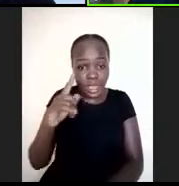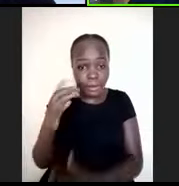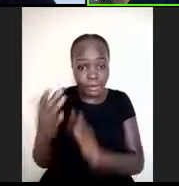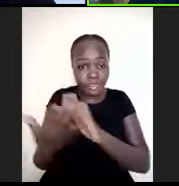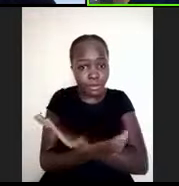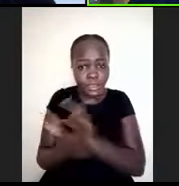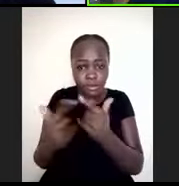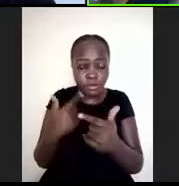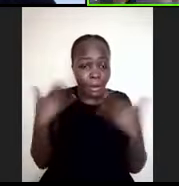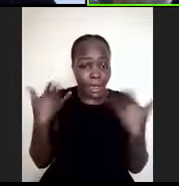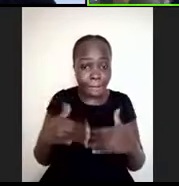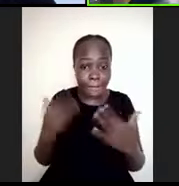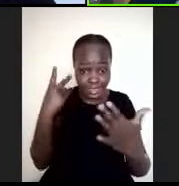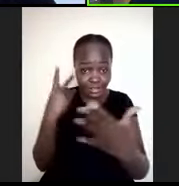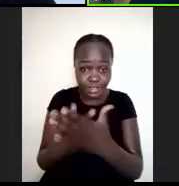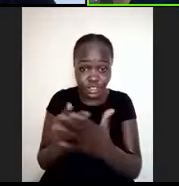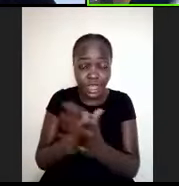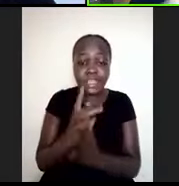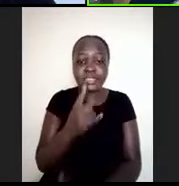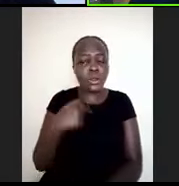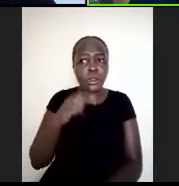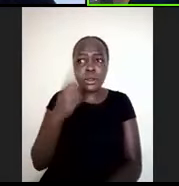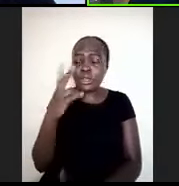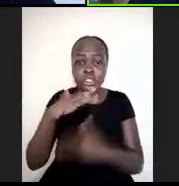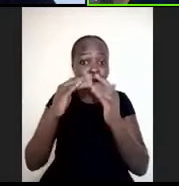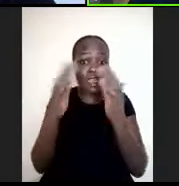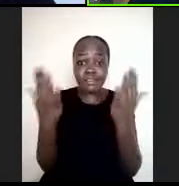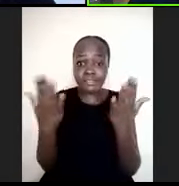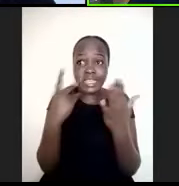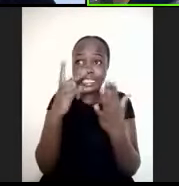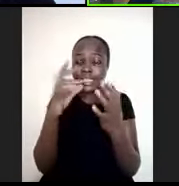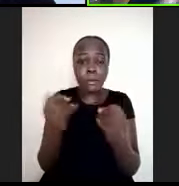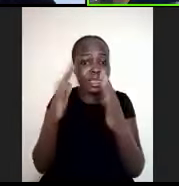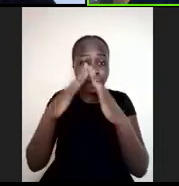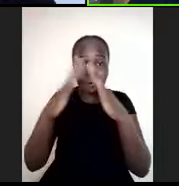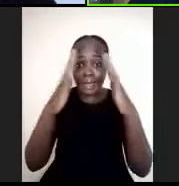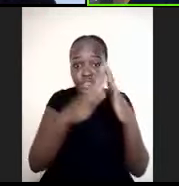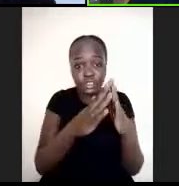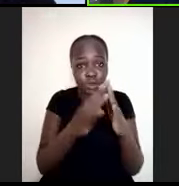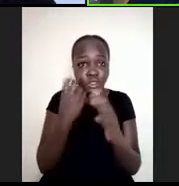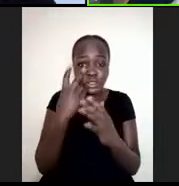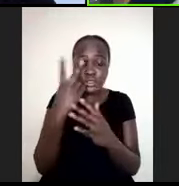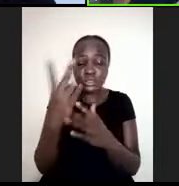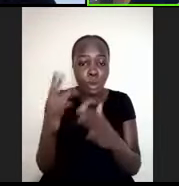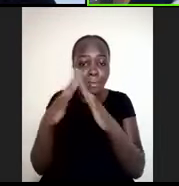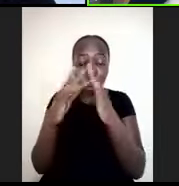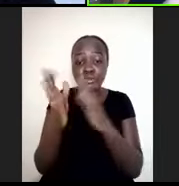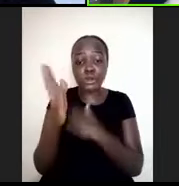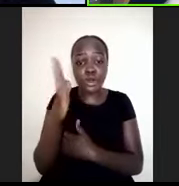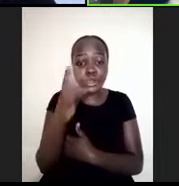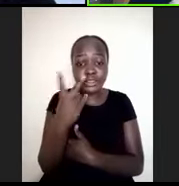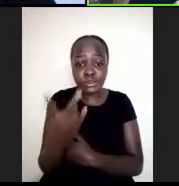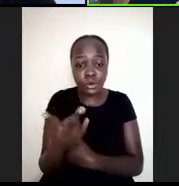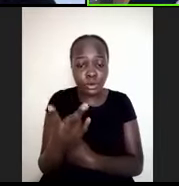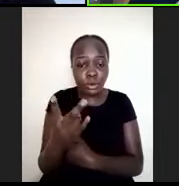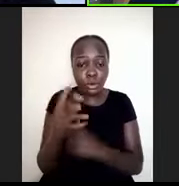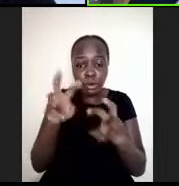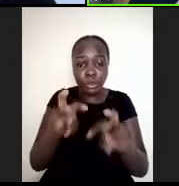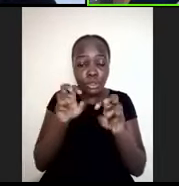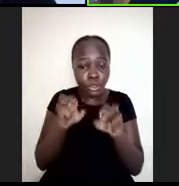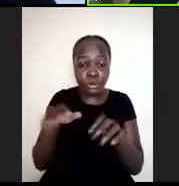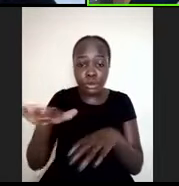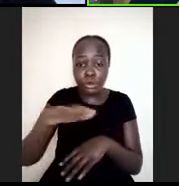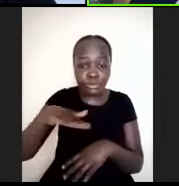amazing visions and they would say, we saw heaven, we saw many mansions. We saw mansions of gold. We saw the throne room where